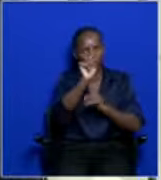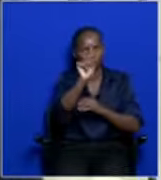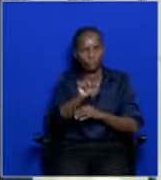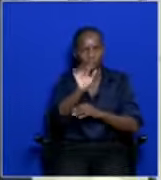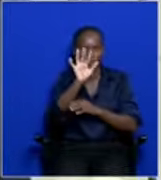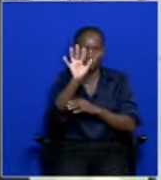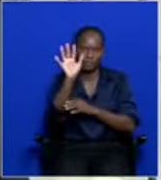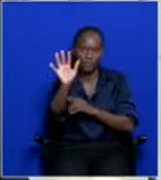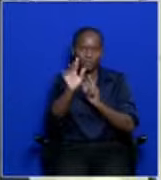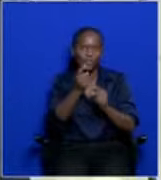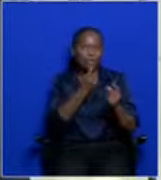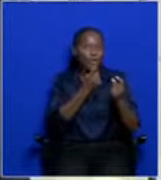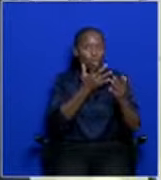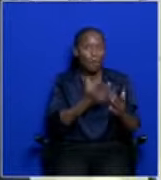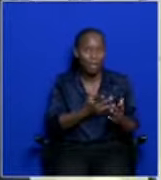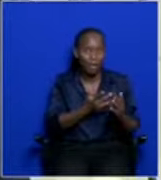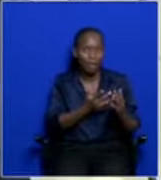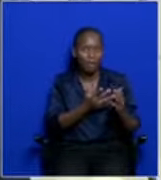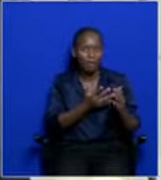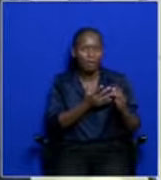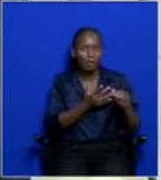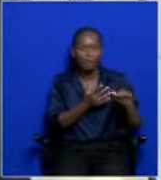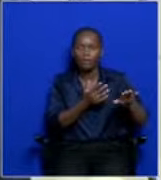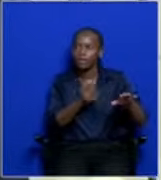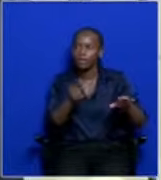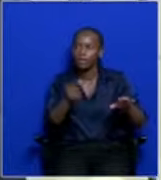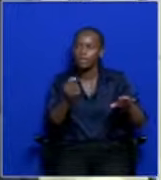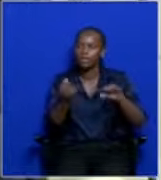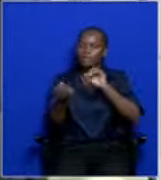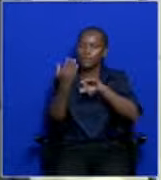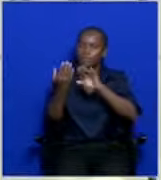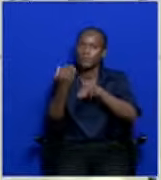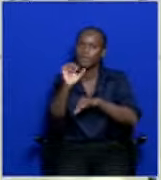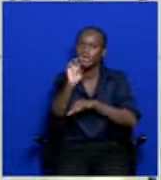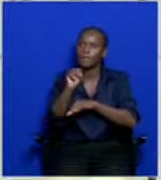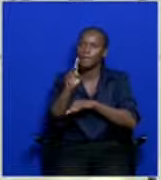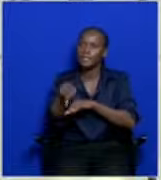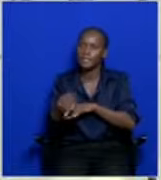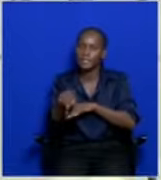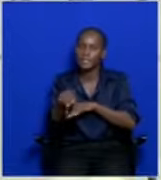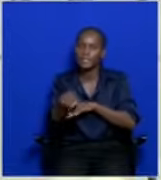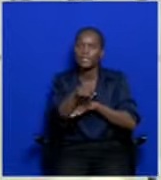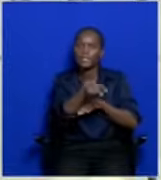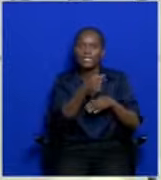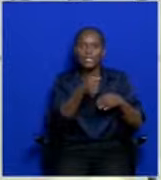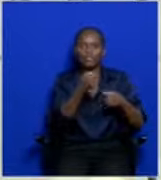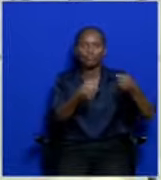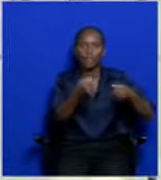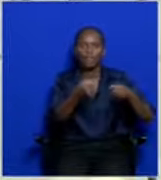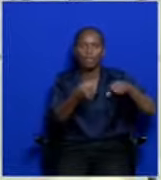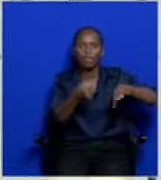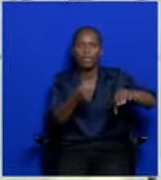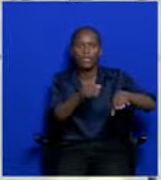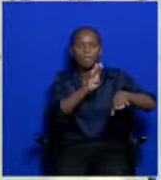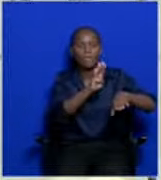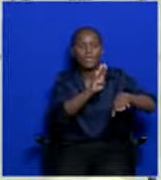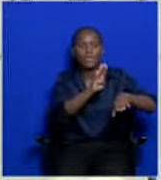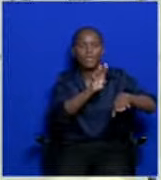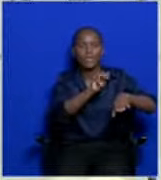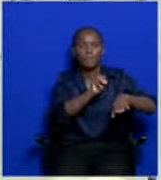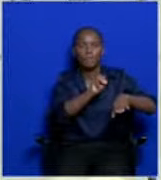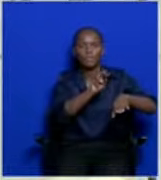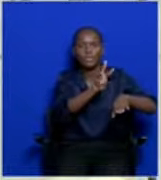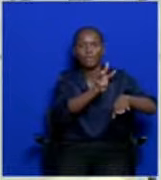of the EMPD driving an unmarked BMW in Springfield Road, Boxburg, after he